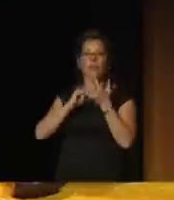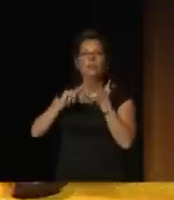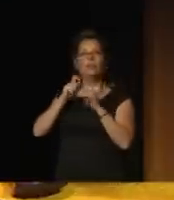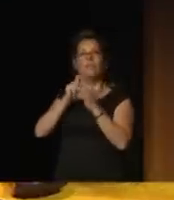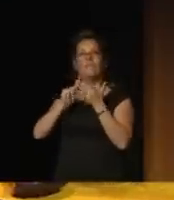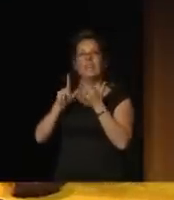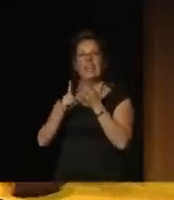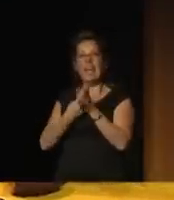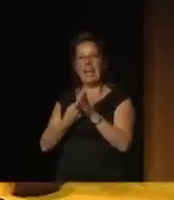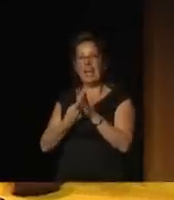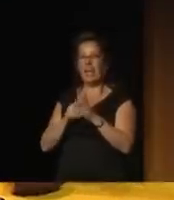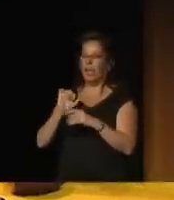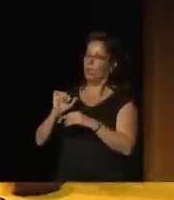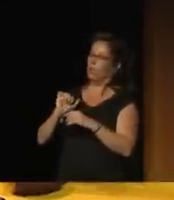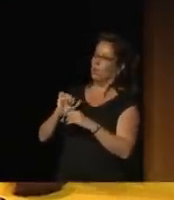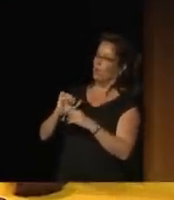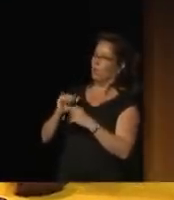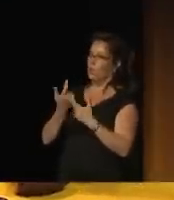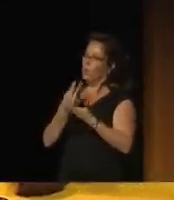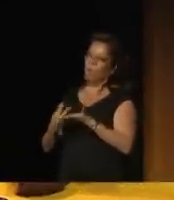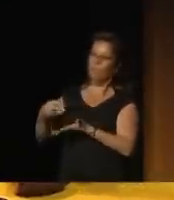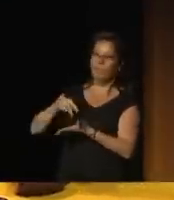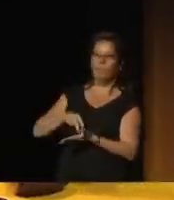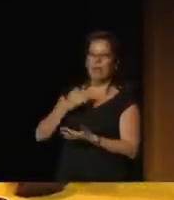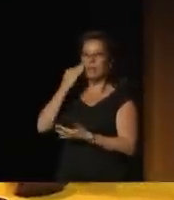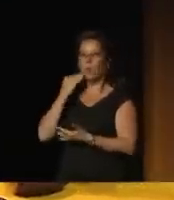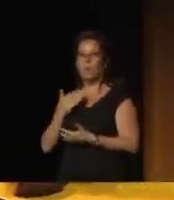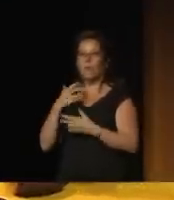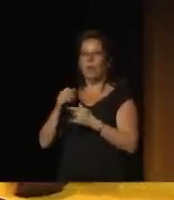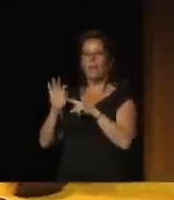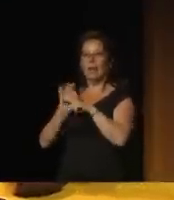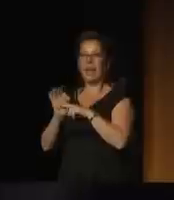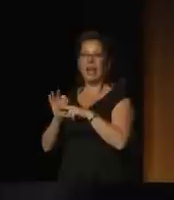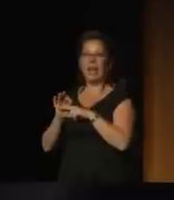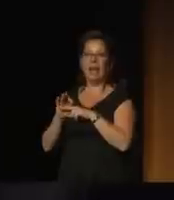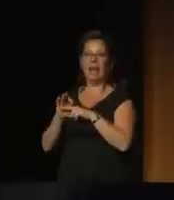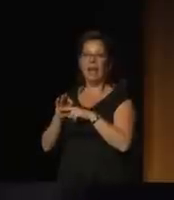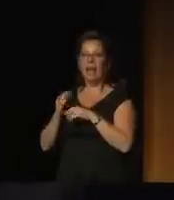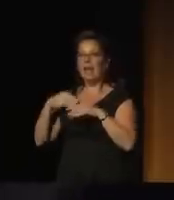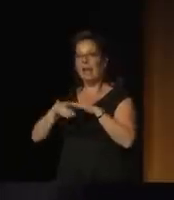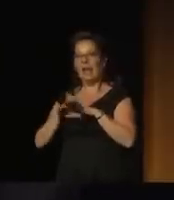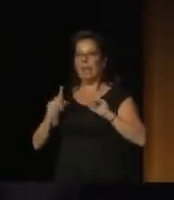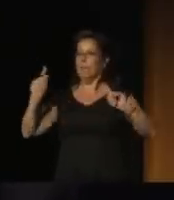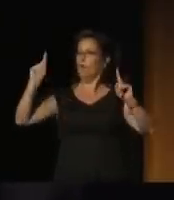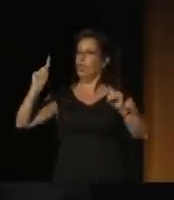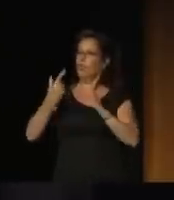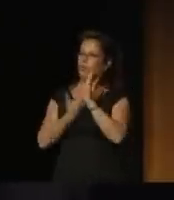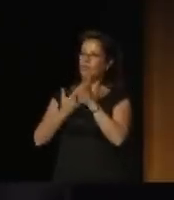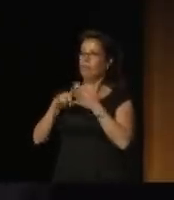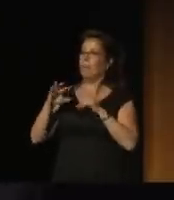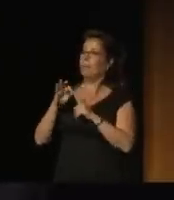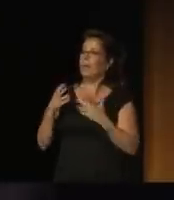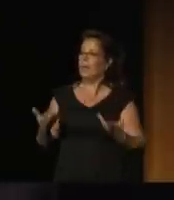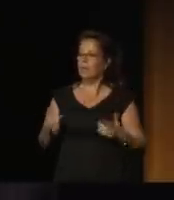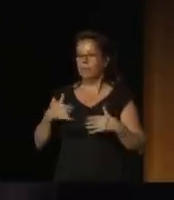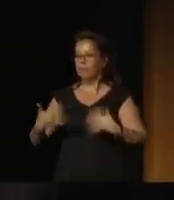voice as a woman of colour, a moderate Republican, is crucial. And we want you to run. We want to